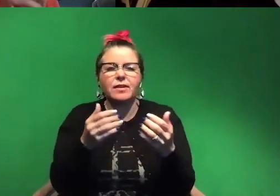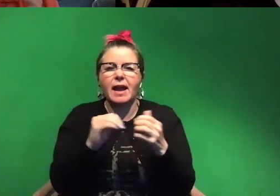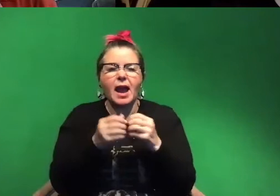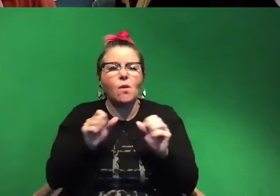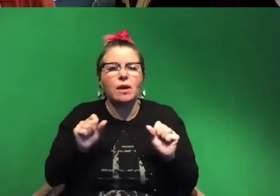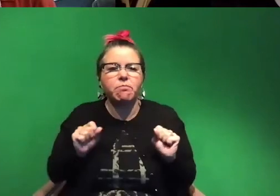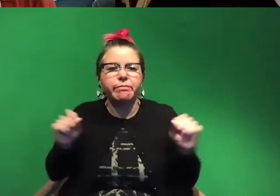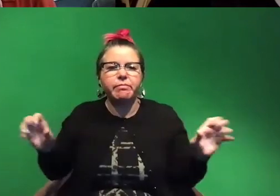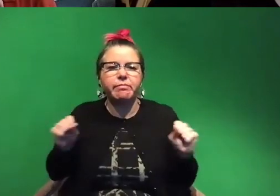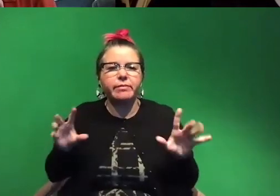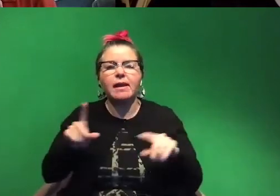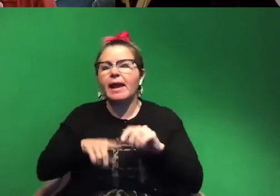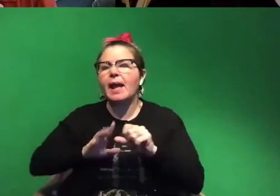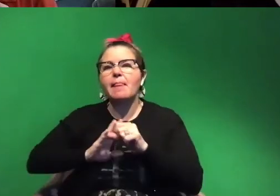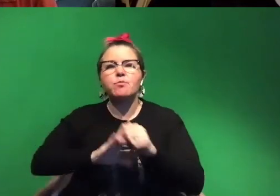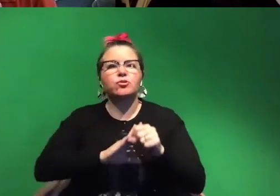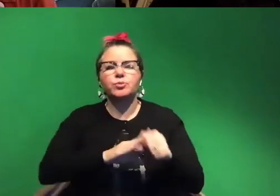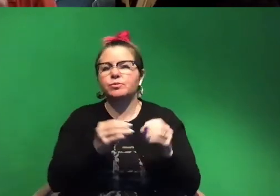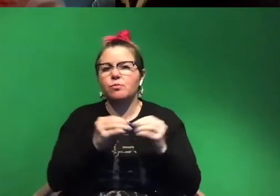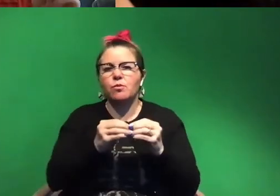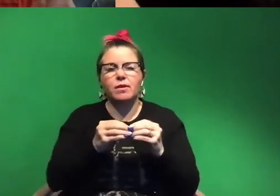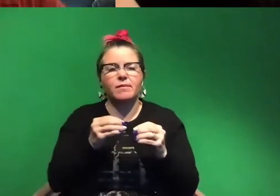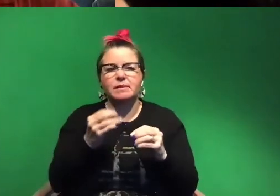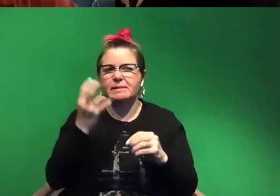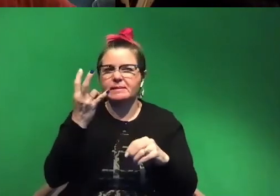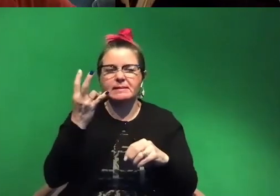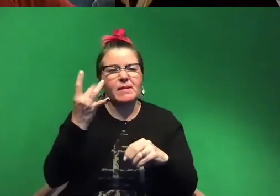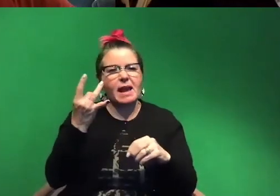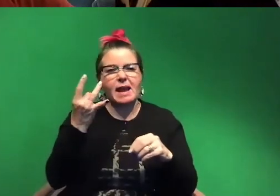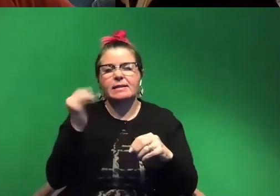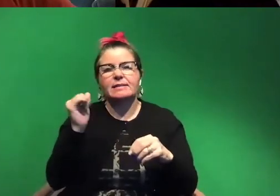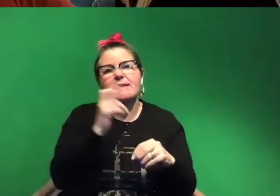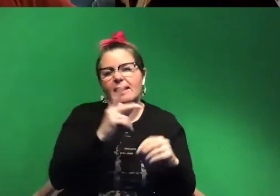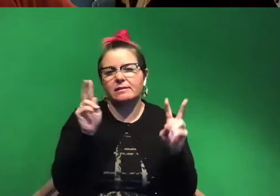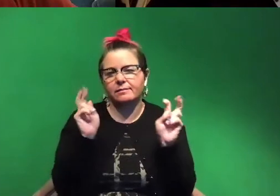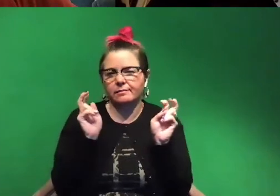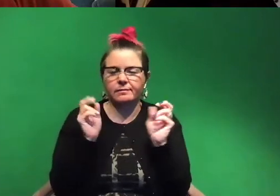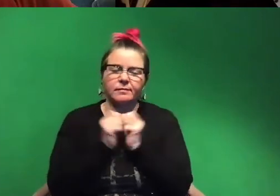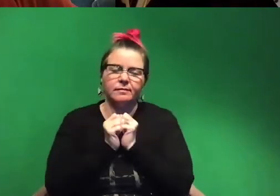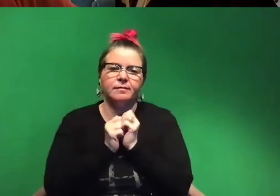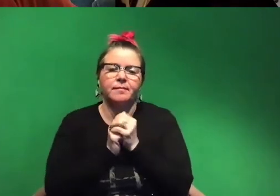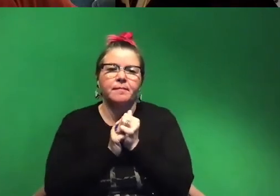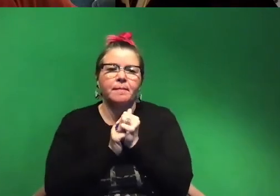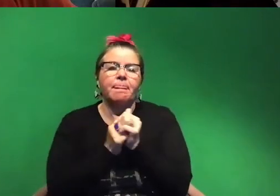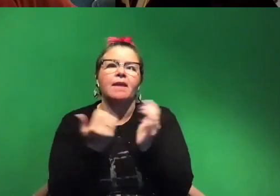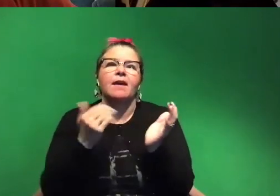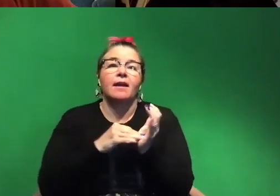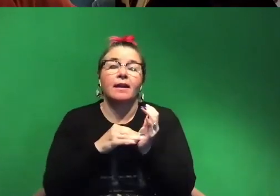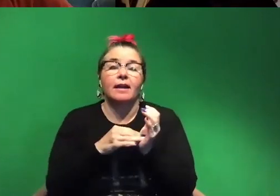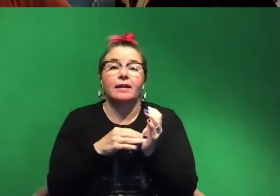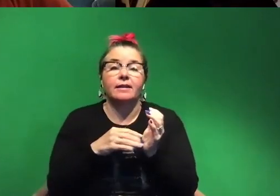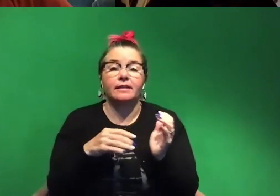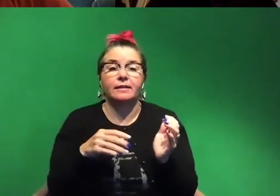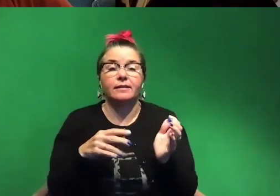ejection, they can't push any more slime out after about 7 or 8 attacks, I guess, as it were. Again, would that be something